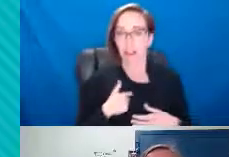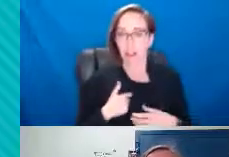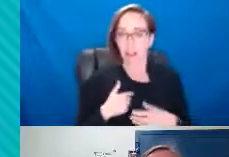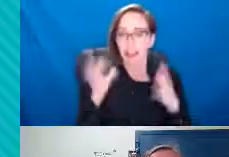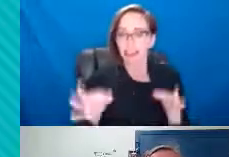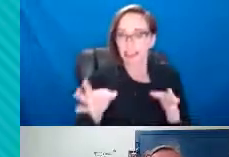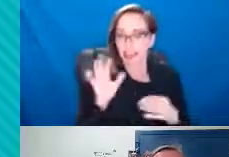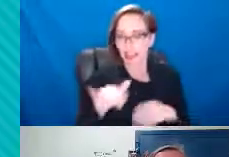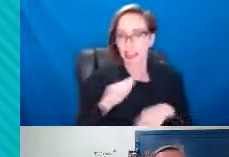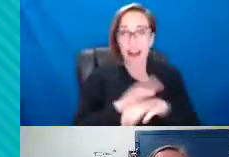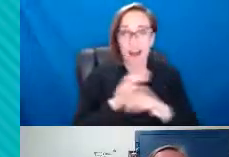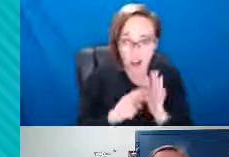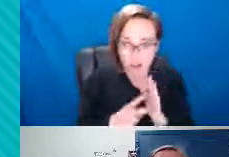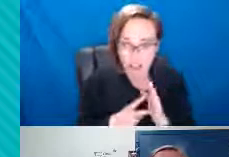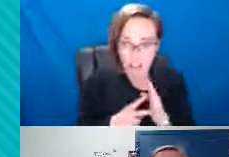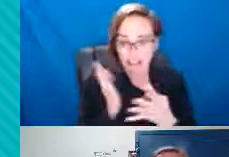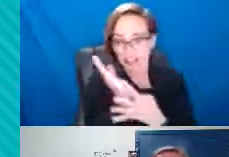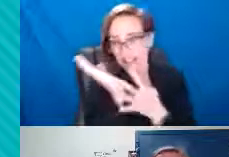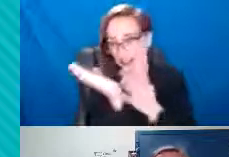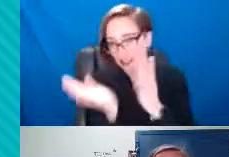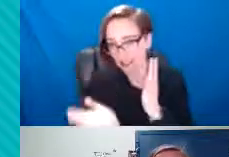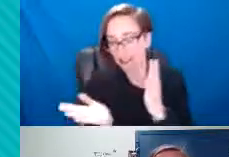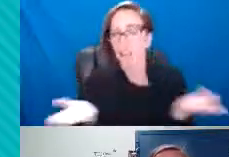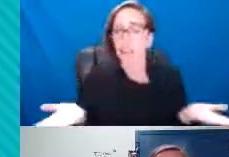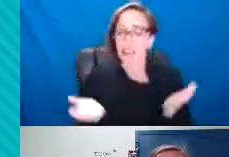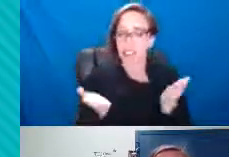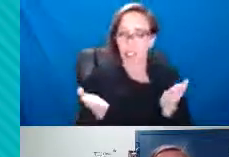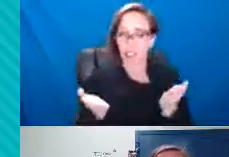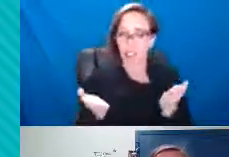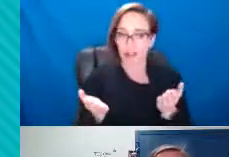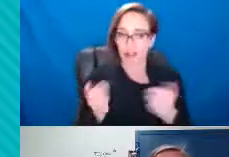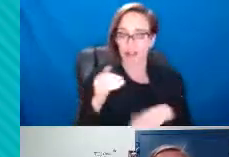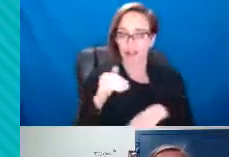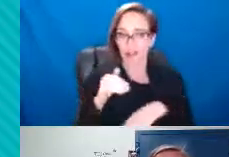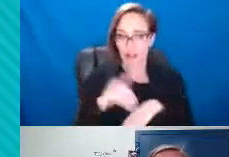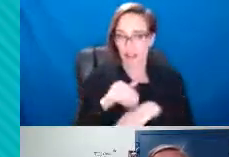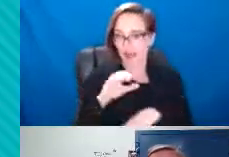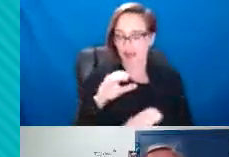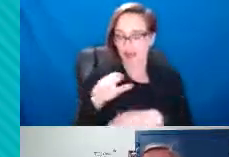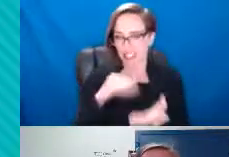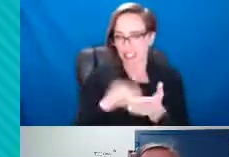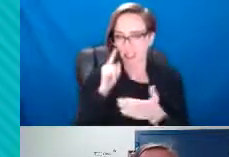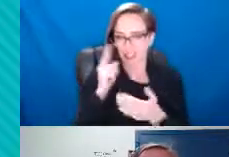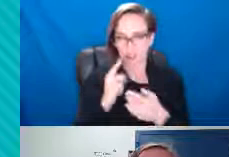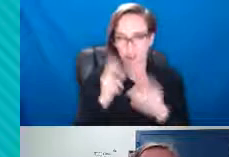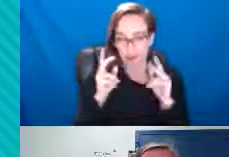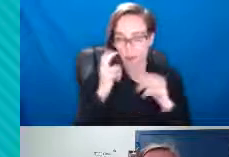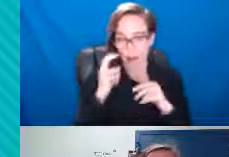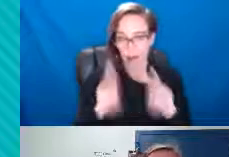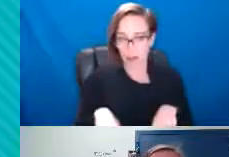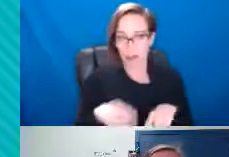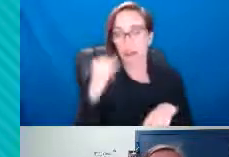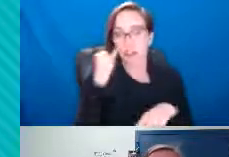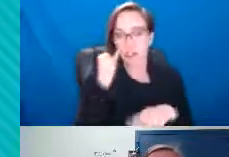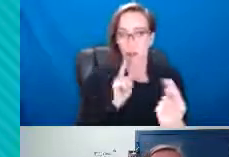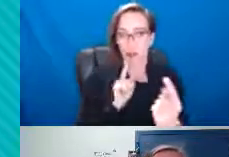order because when we at the center work with individuals who have vision and hearing